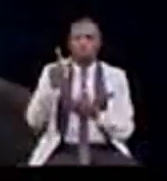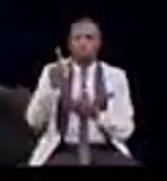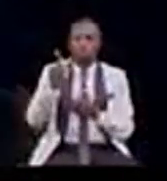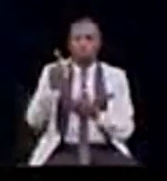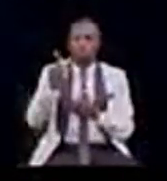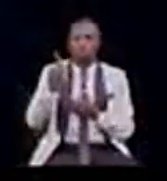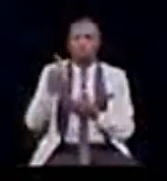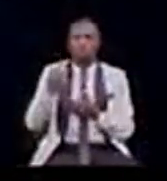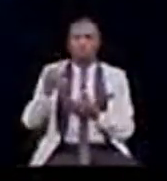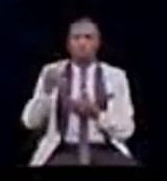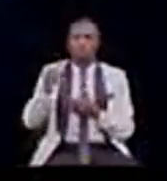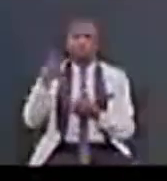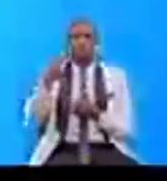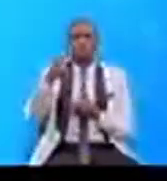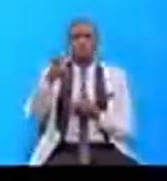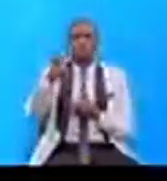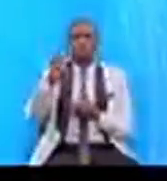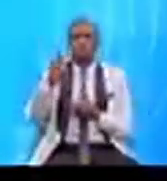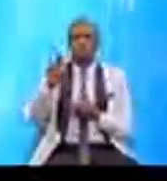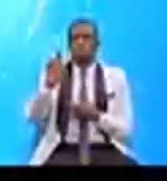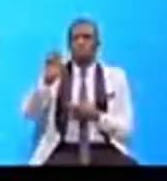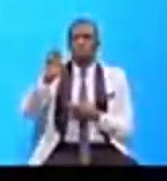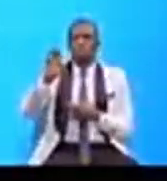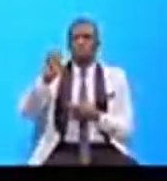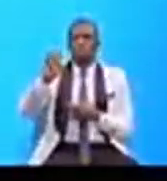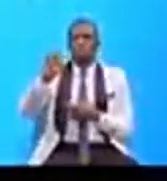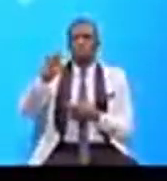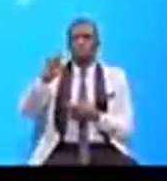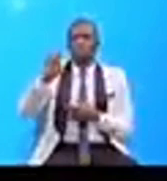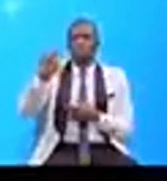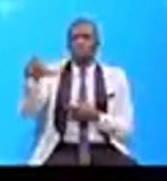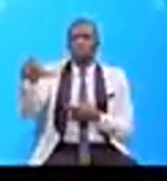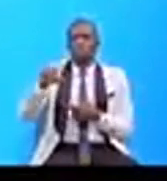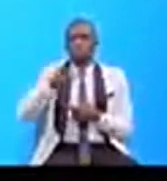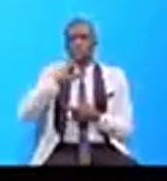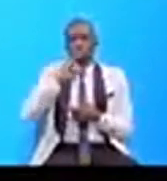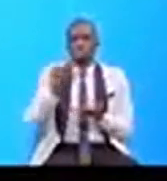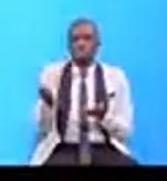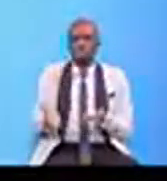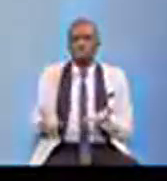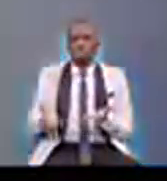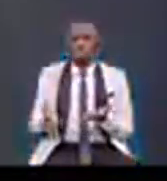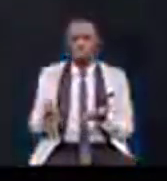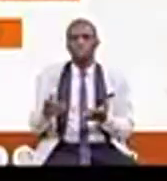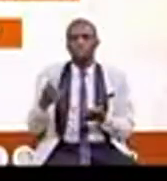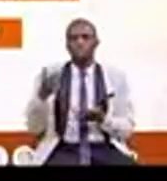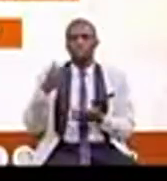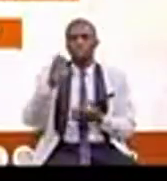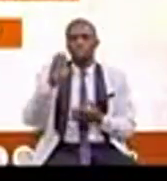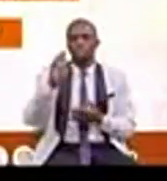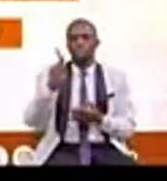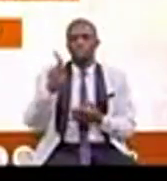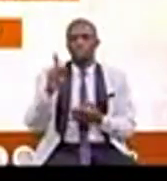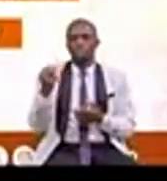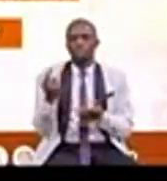GCK Emmanuel is here. GCK, the gospel to every creature.